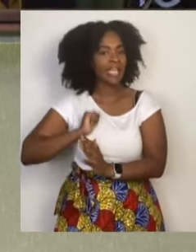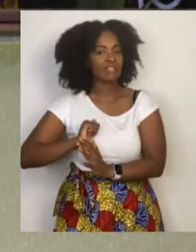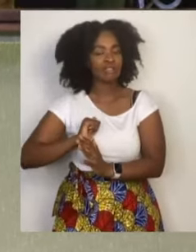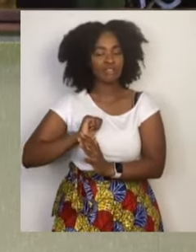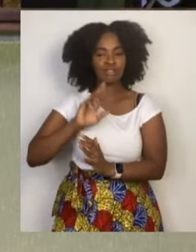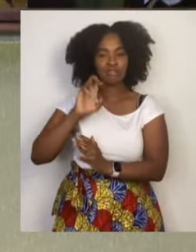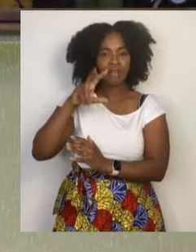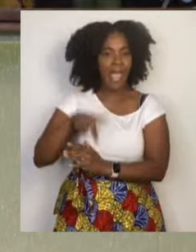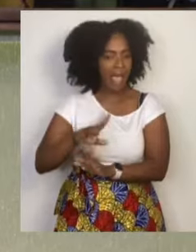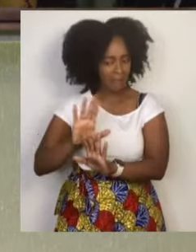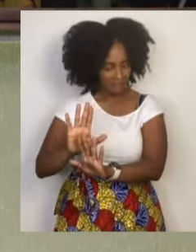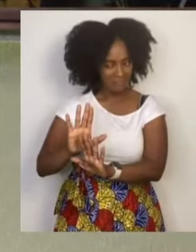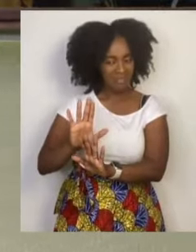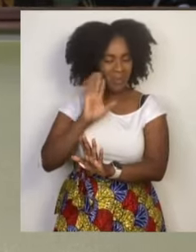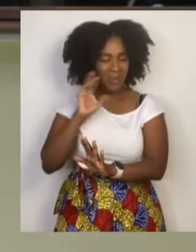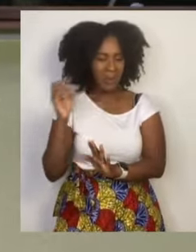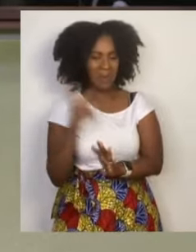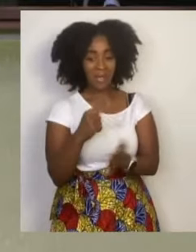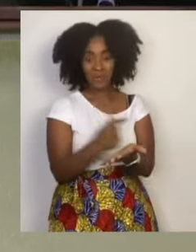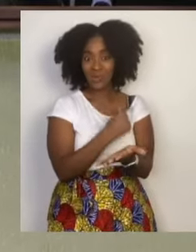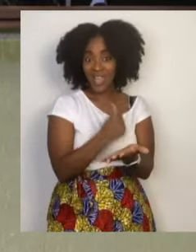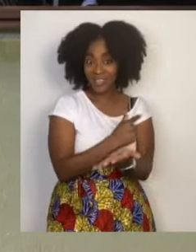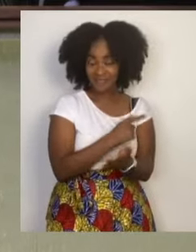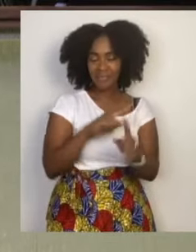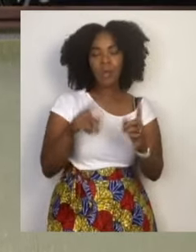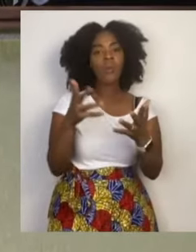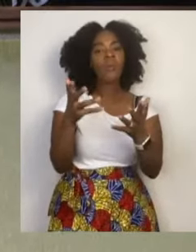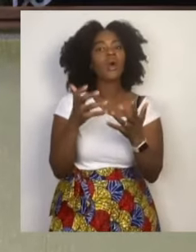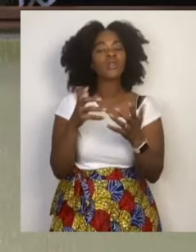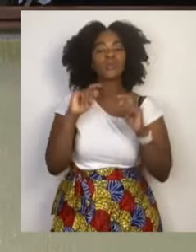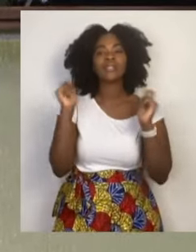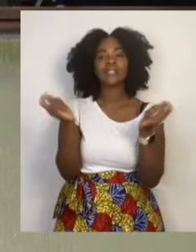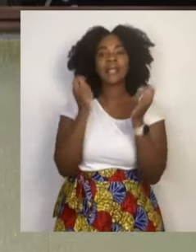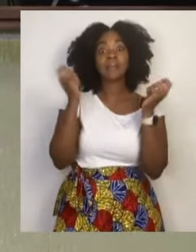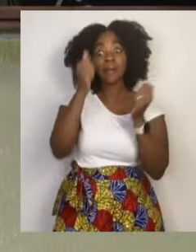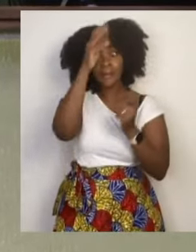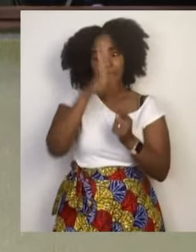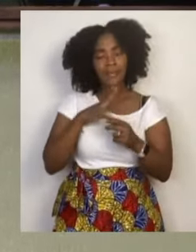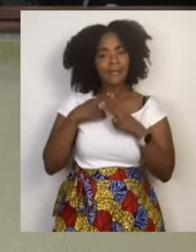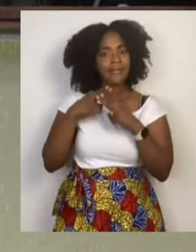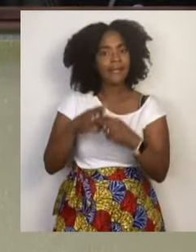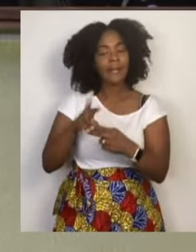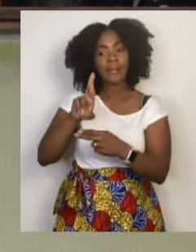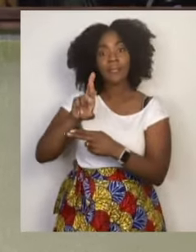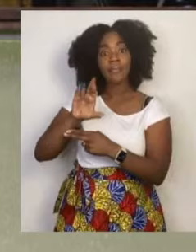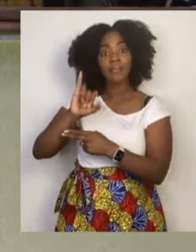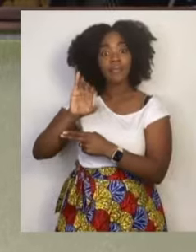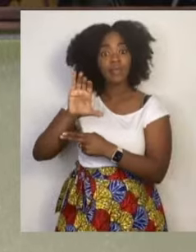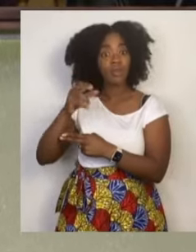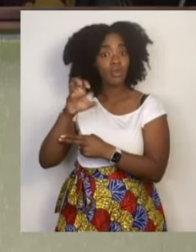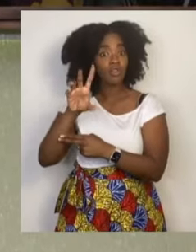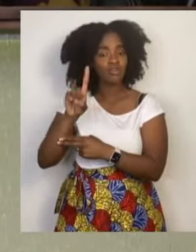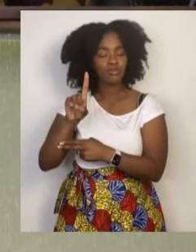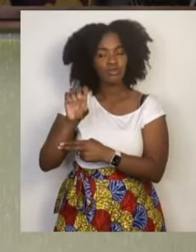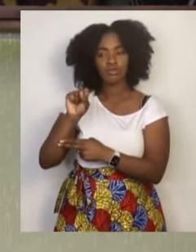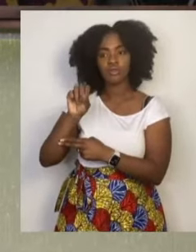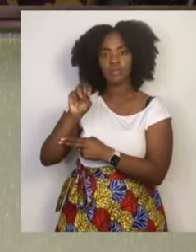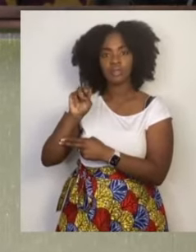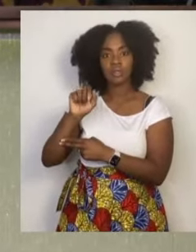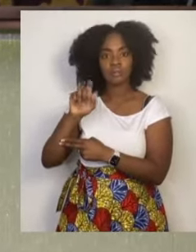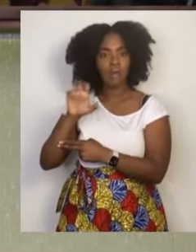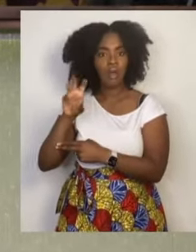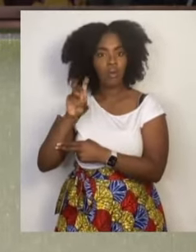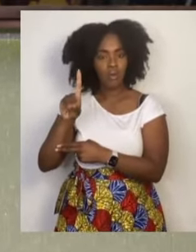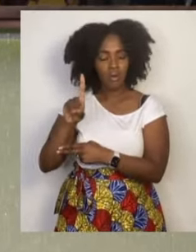And we want to celebrate a man by the name of Richard Smallwood, born in 1948, who got his